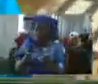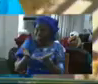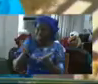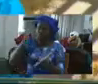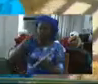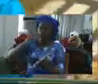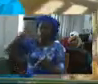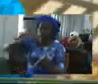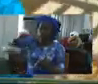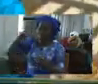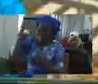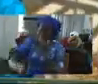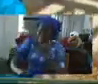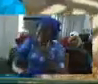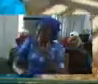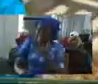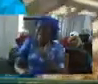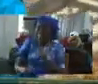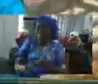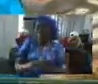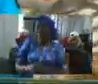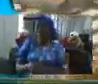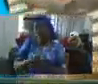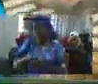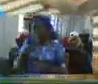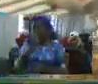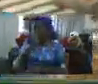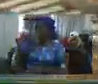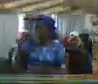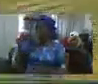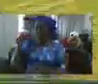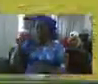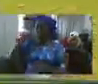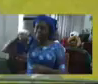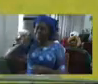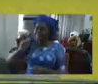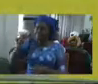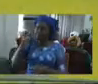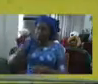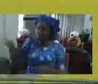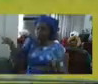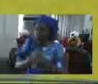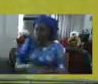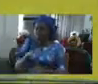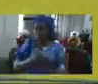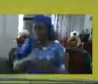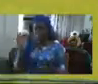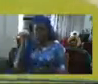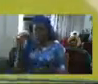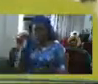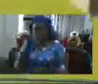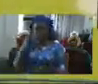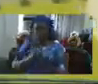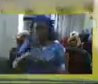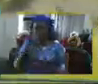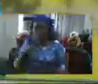said by 10 p.m. you should close. Another one said by 11 p.m. you should close. I said, okay, let's